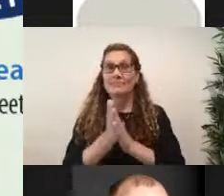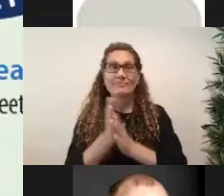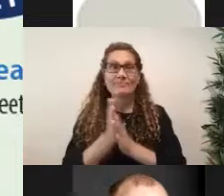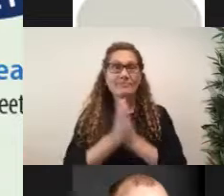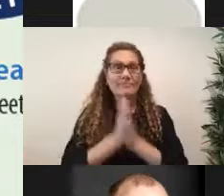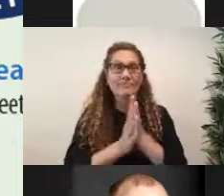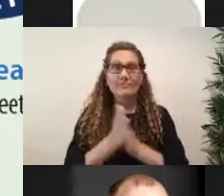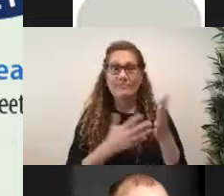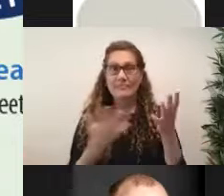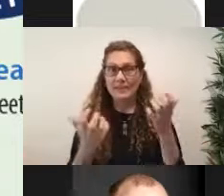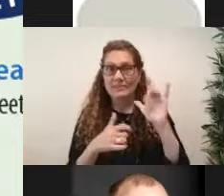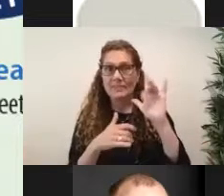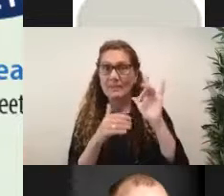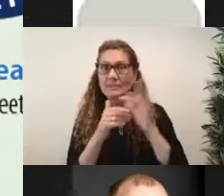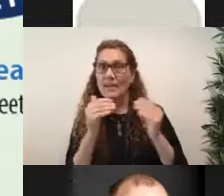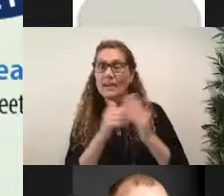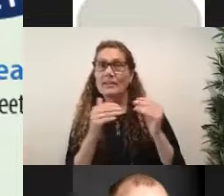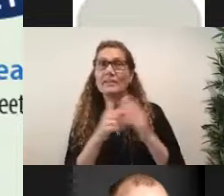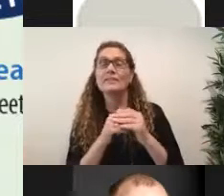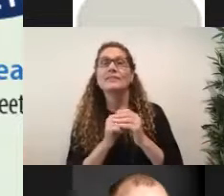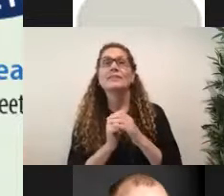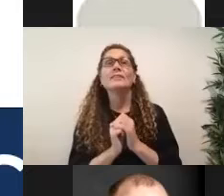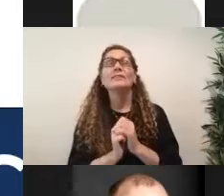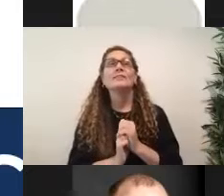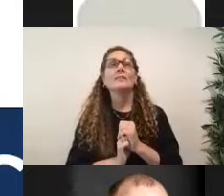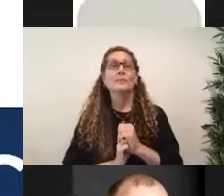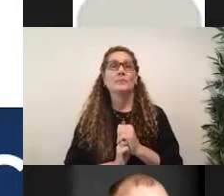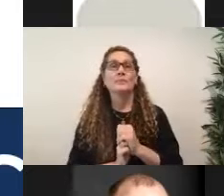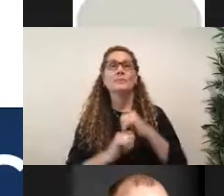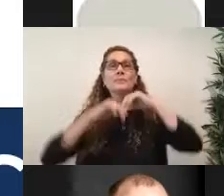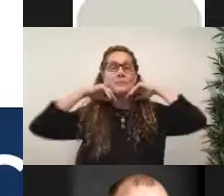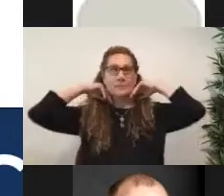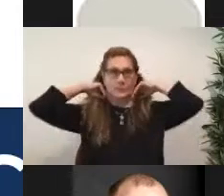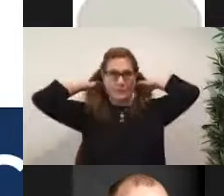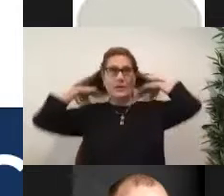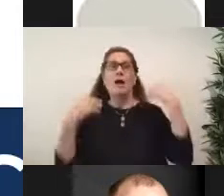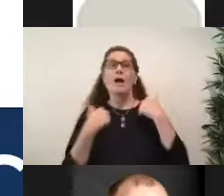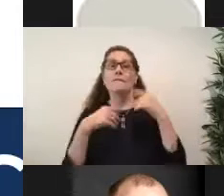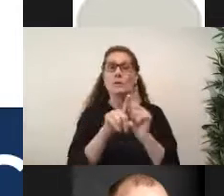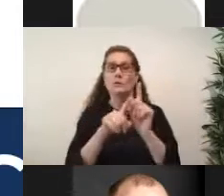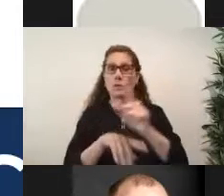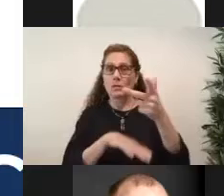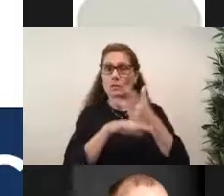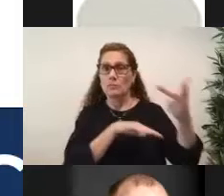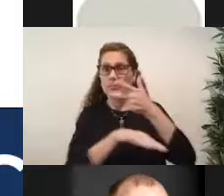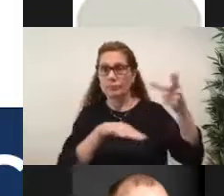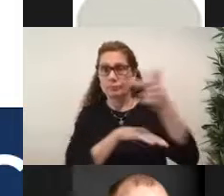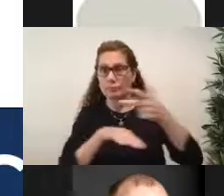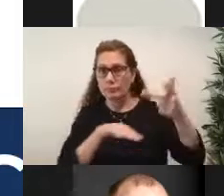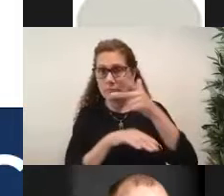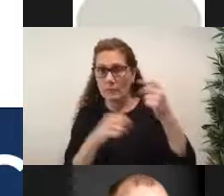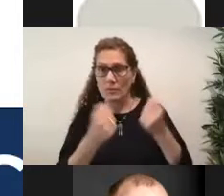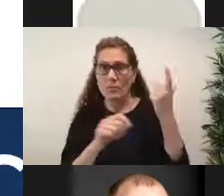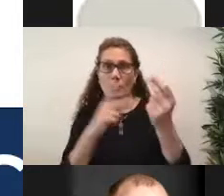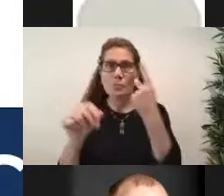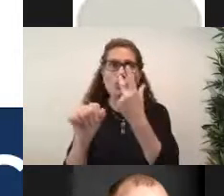UW Milwaukee Student Union from 1 to 5 p.m. and Ascension All States Family Health Center from 1 to 4 p.m. with first, second, and